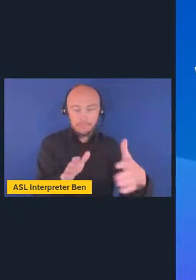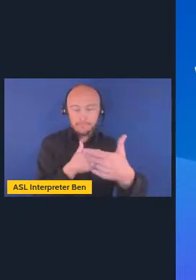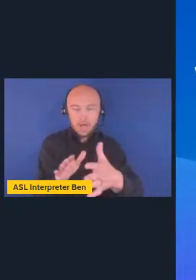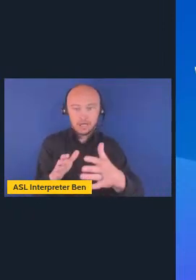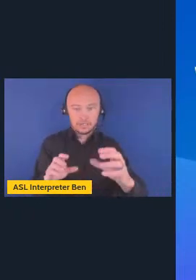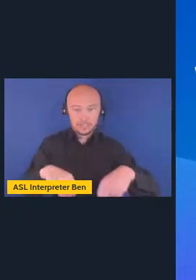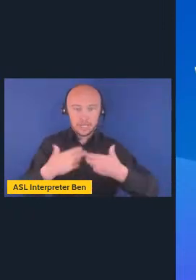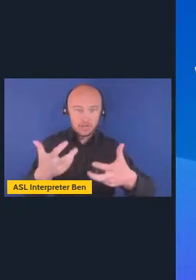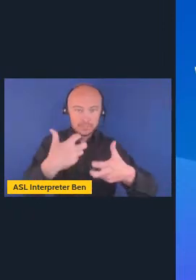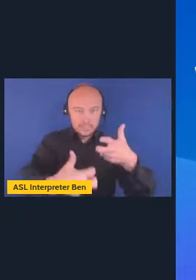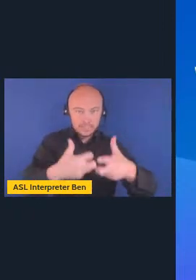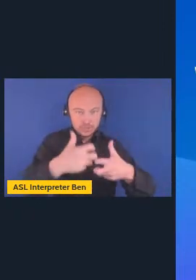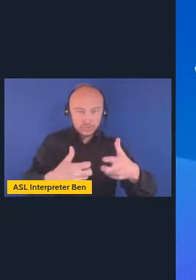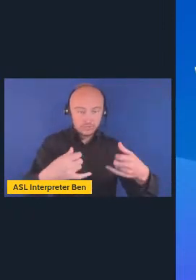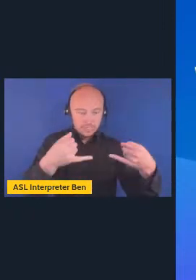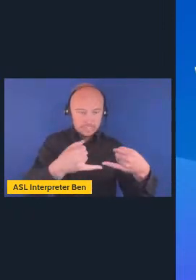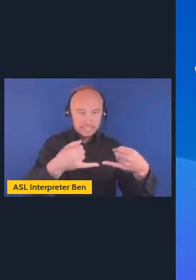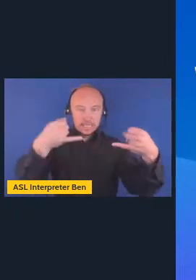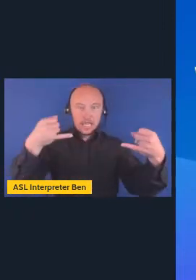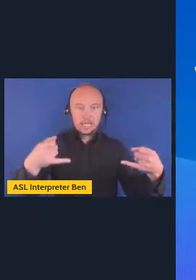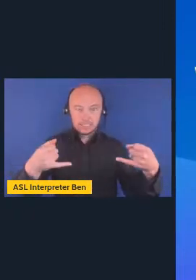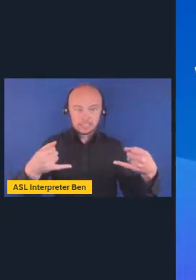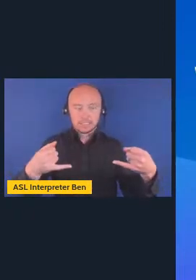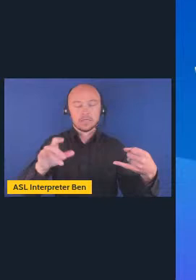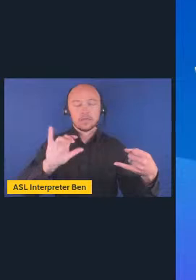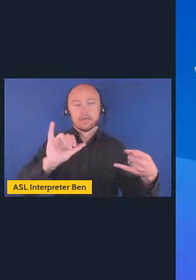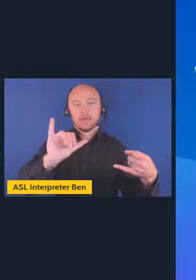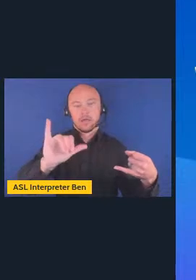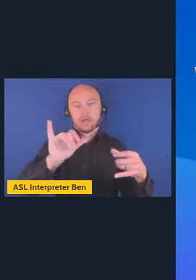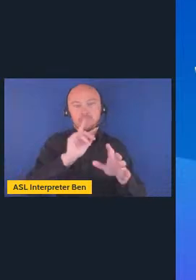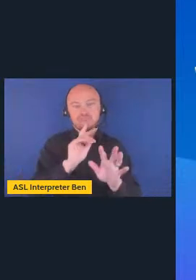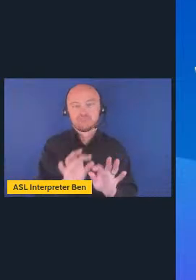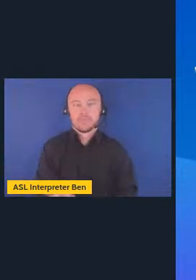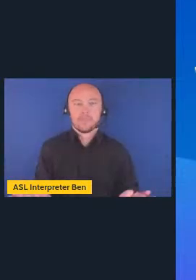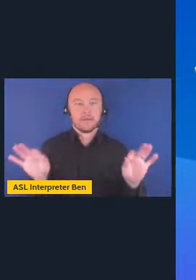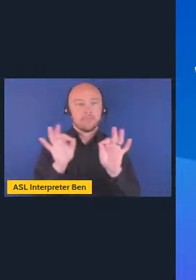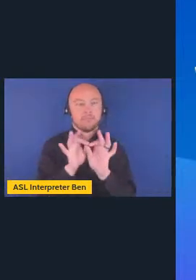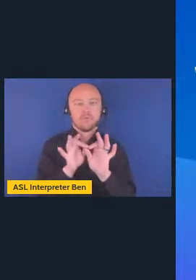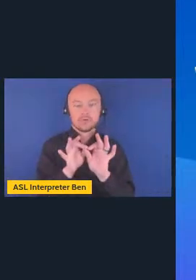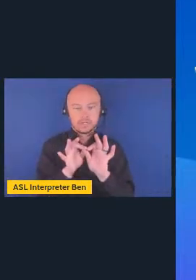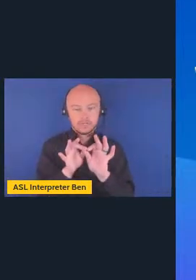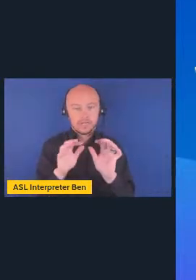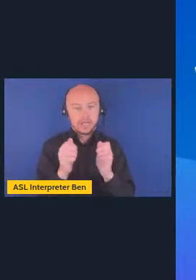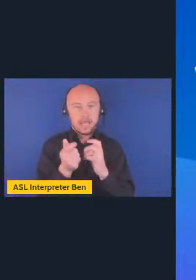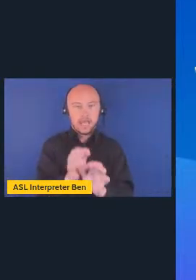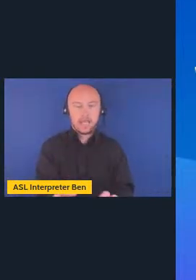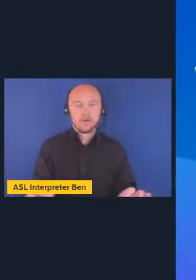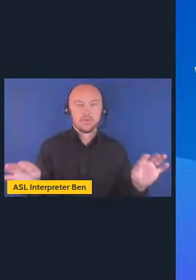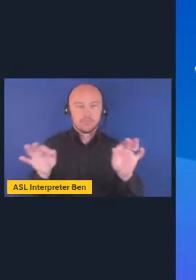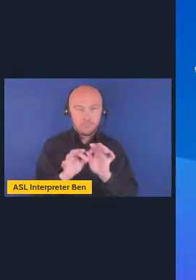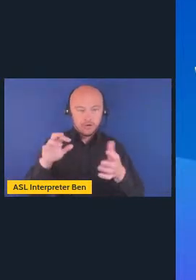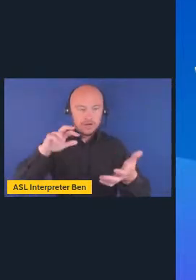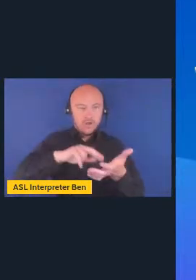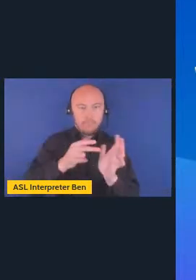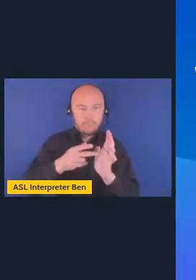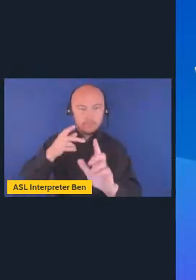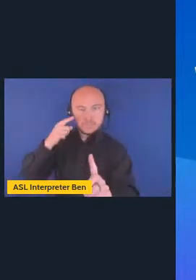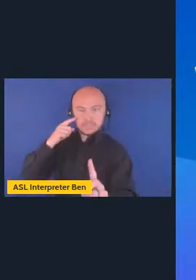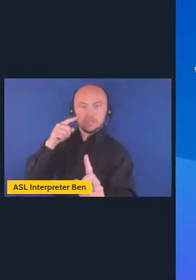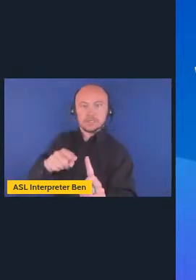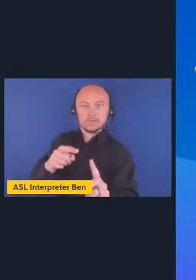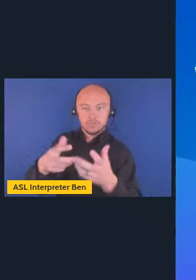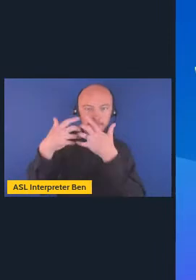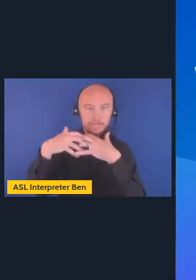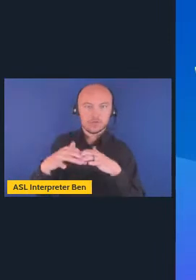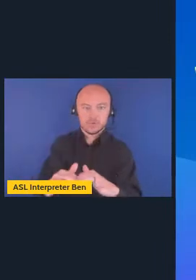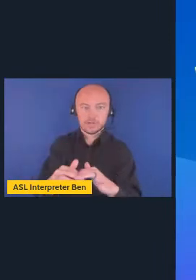issues, it's the lines. And this was an important lesson in just how important it is to be intentional about the integration